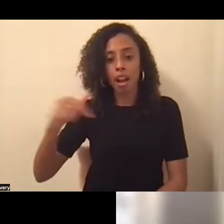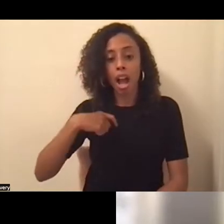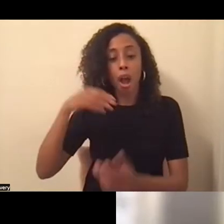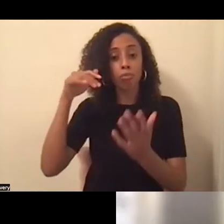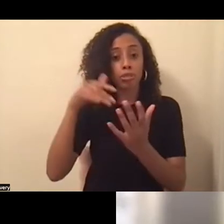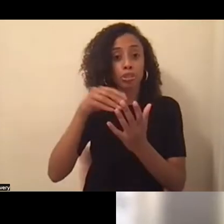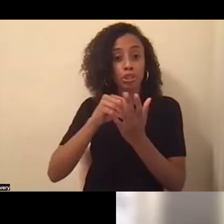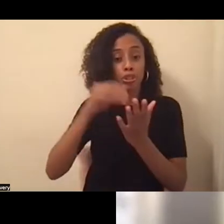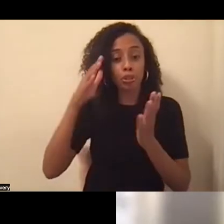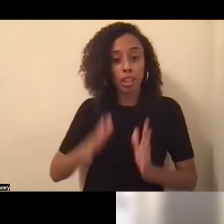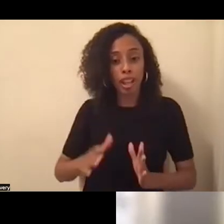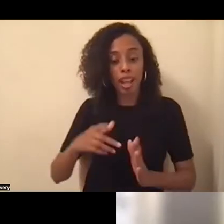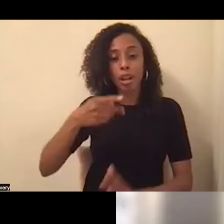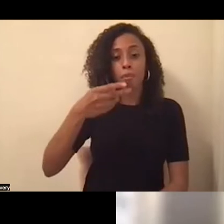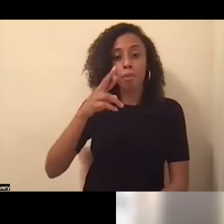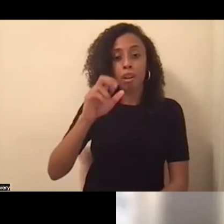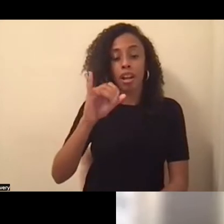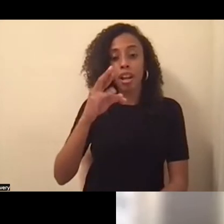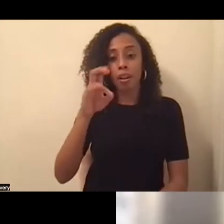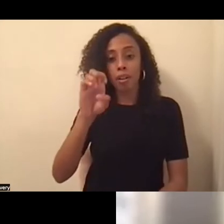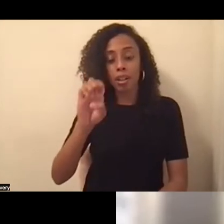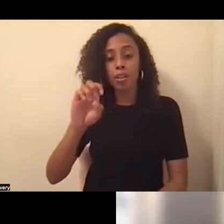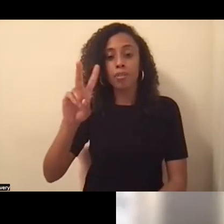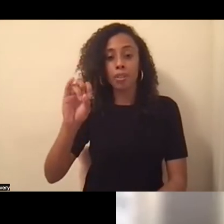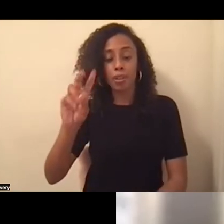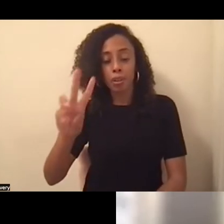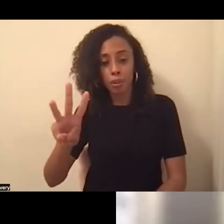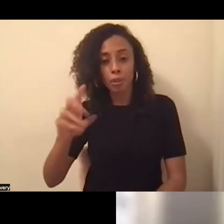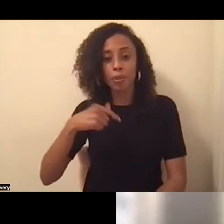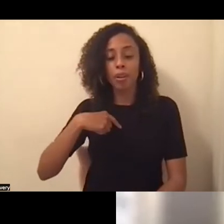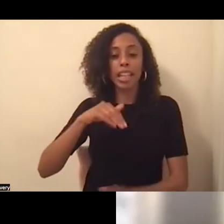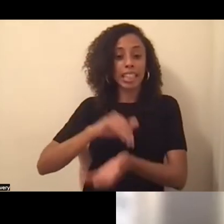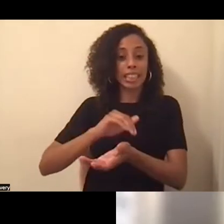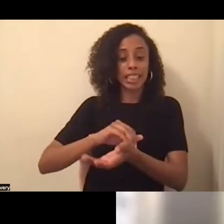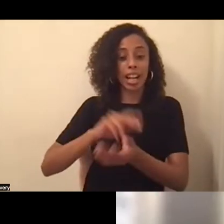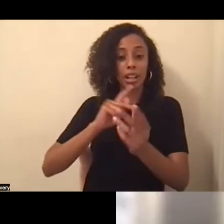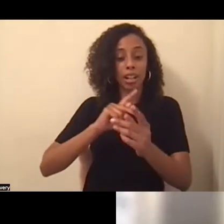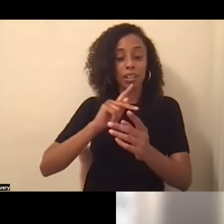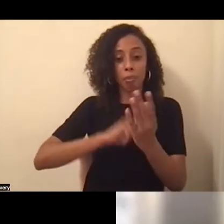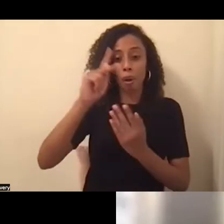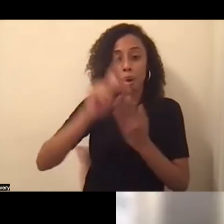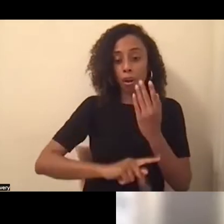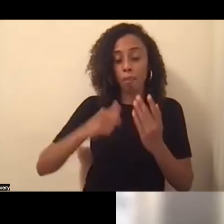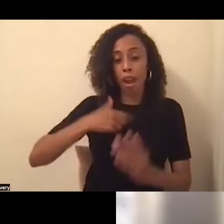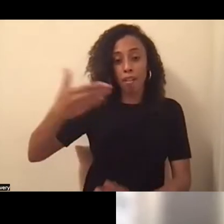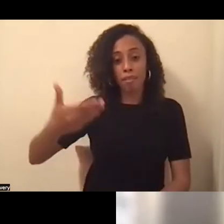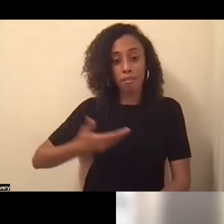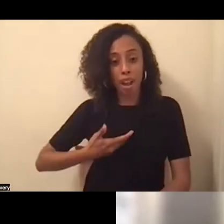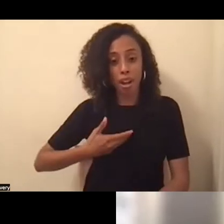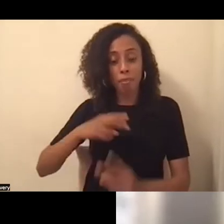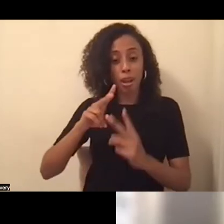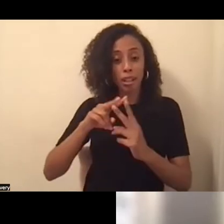A&M University in the doctoral program, and I was invited by Bakita Pegram and my soror, Stephanie